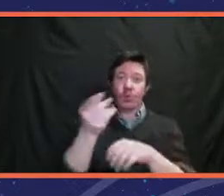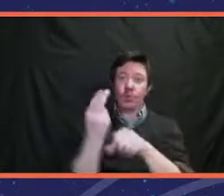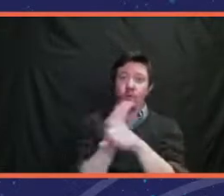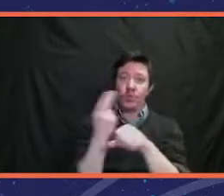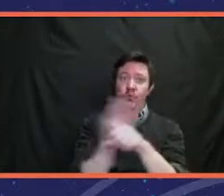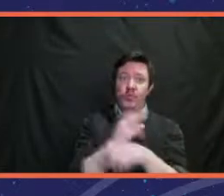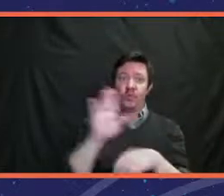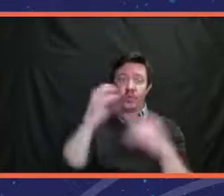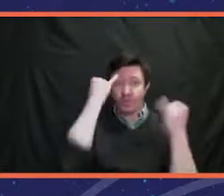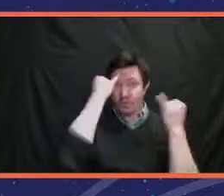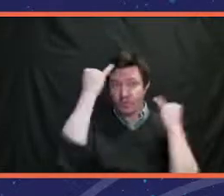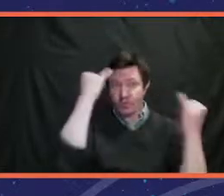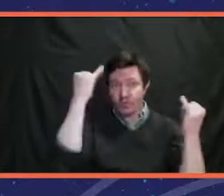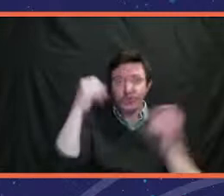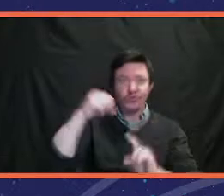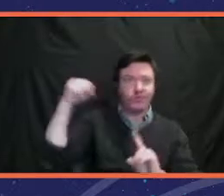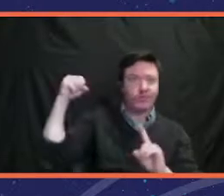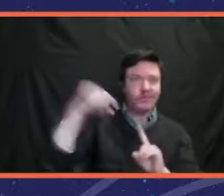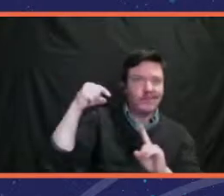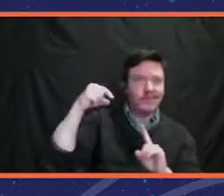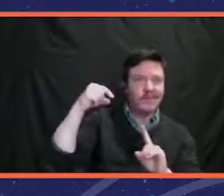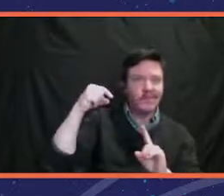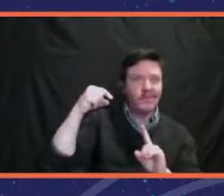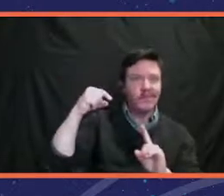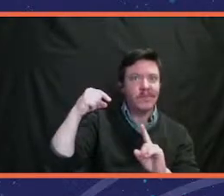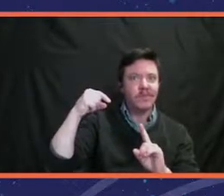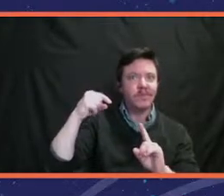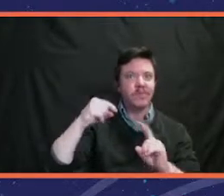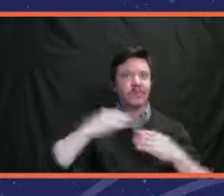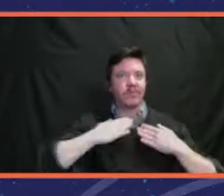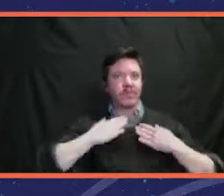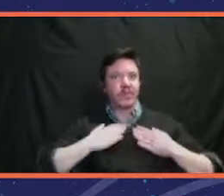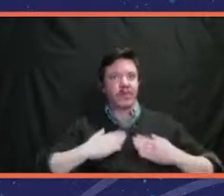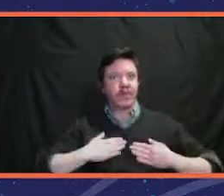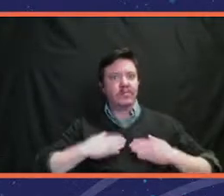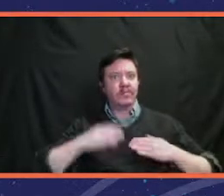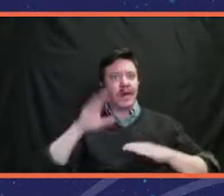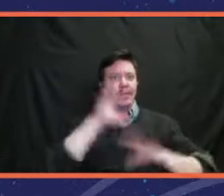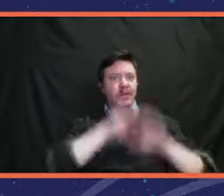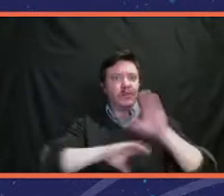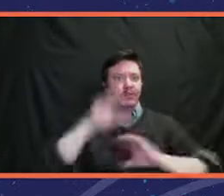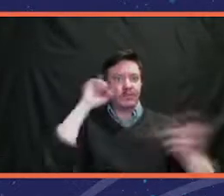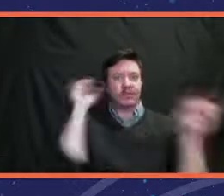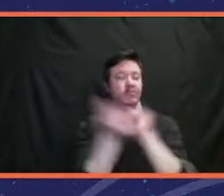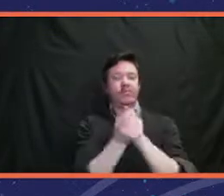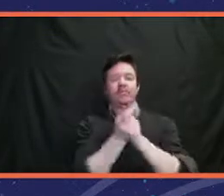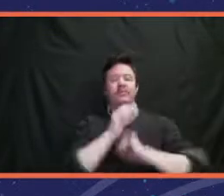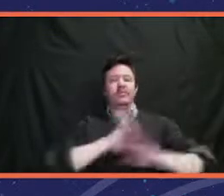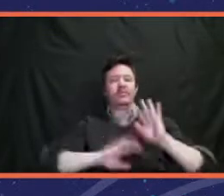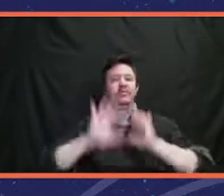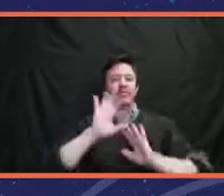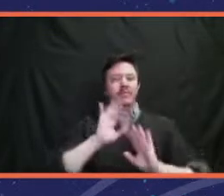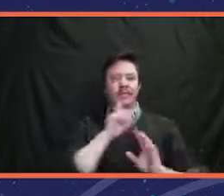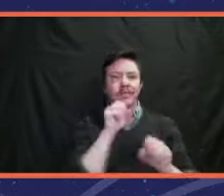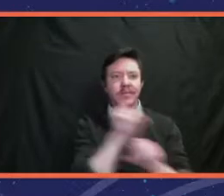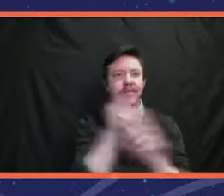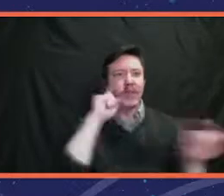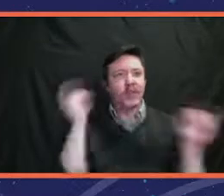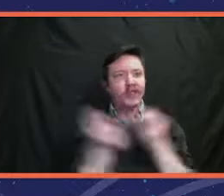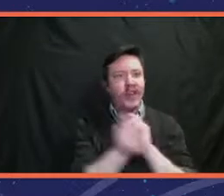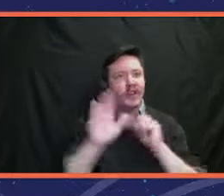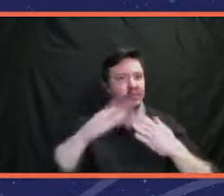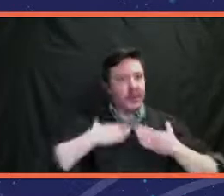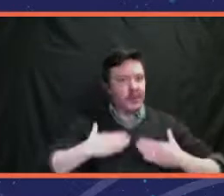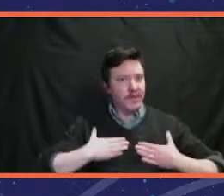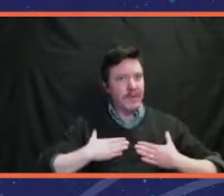were able to in fact shift your biological makeup. You're able to change your physiology by just using